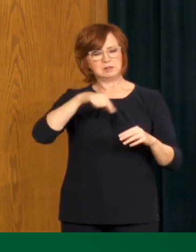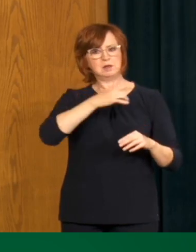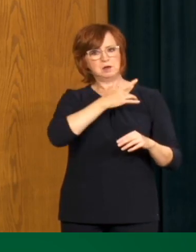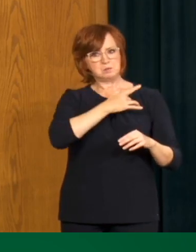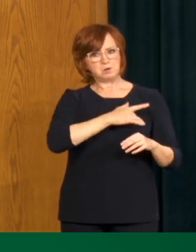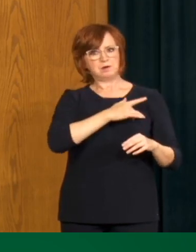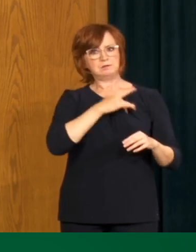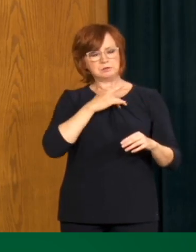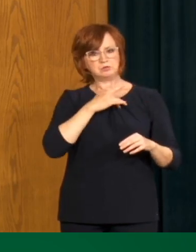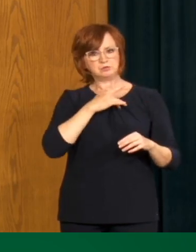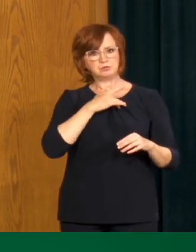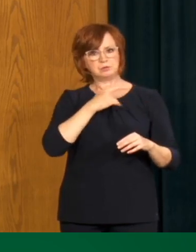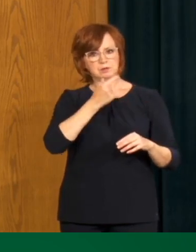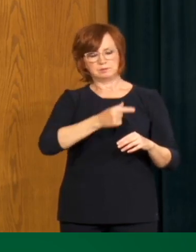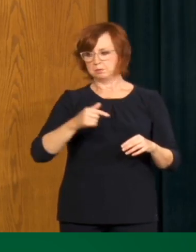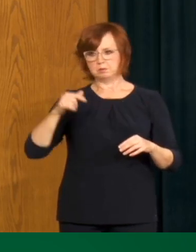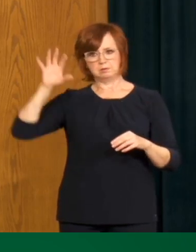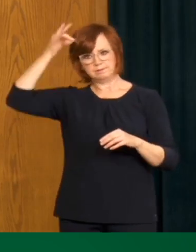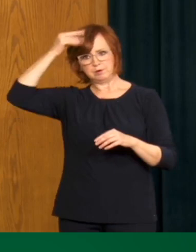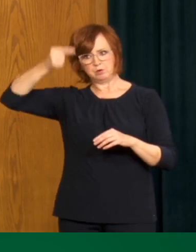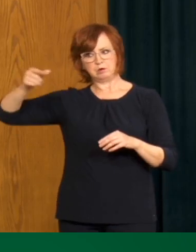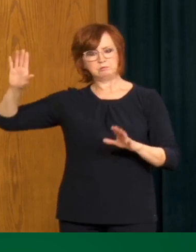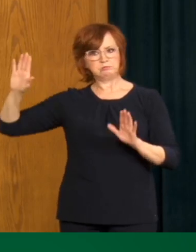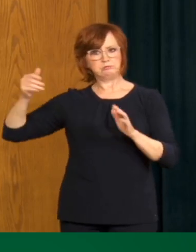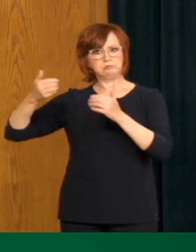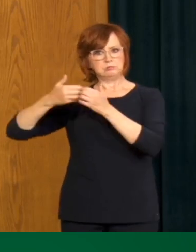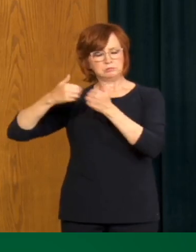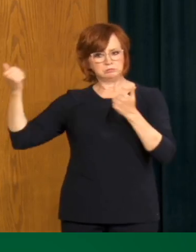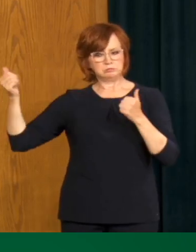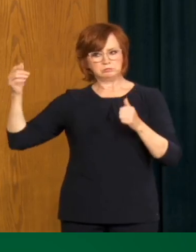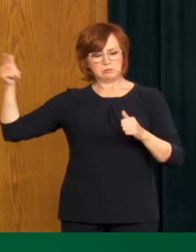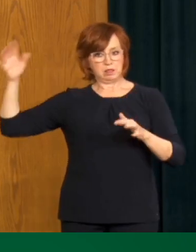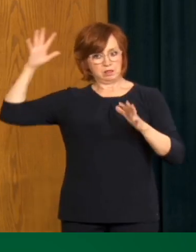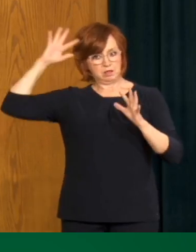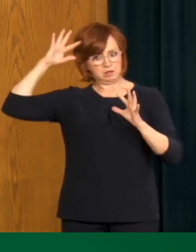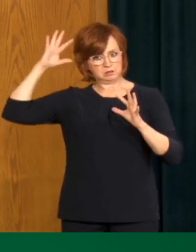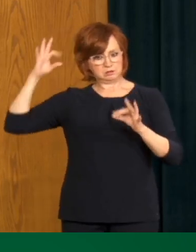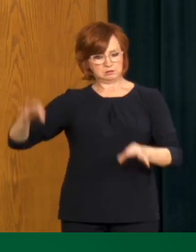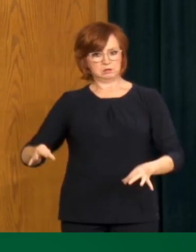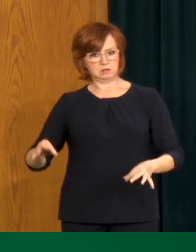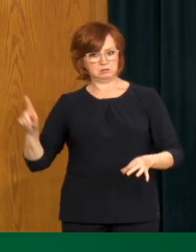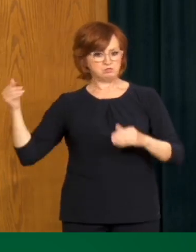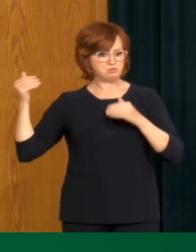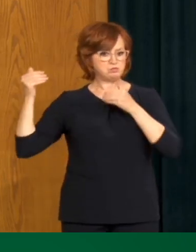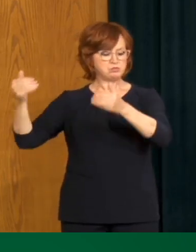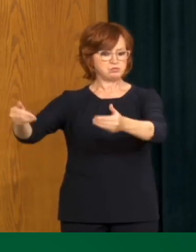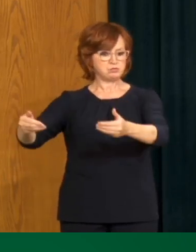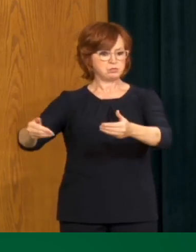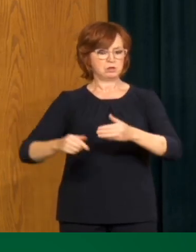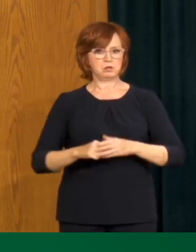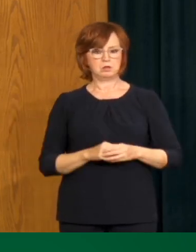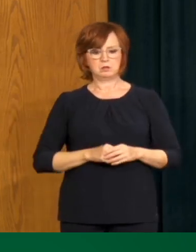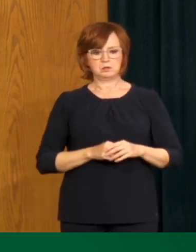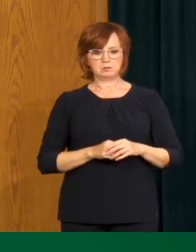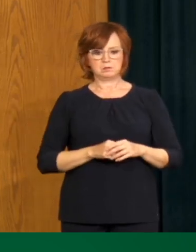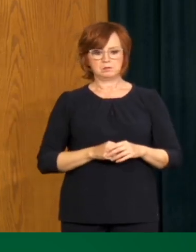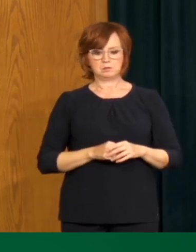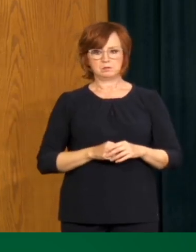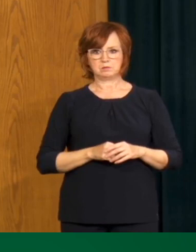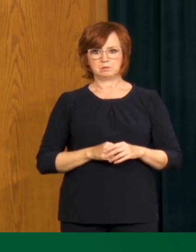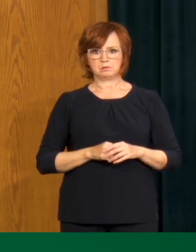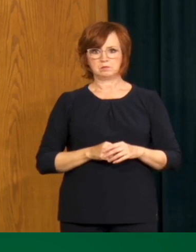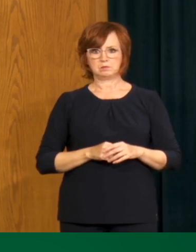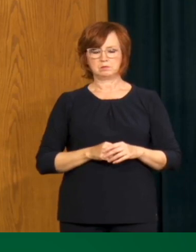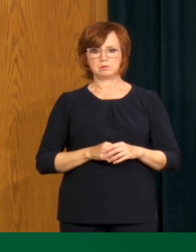have chosen to make a decision to move forward on a essentially a firearm ban